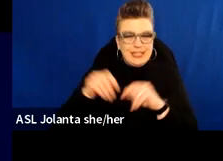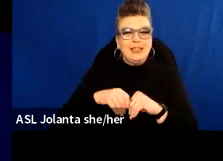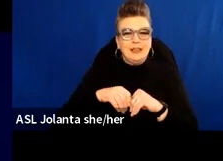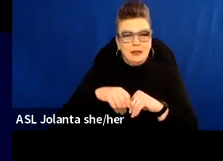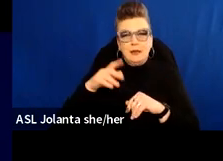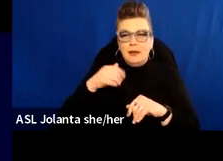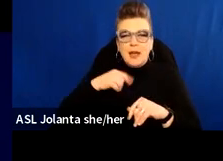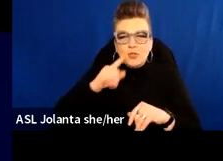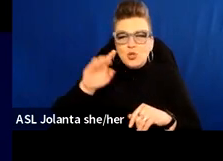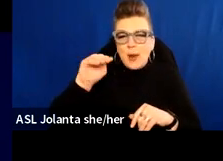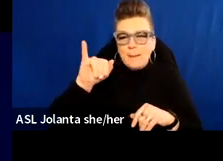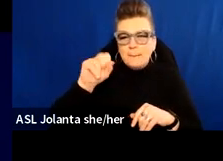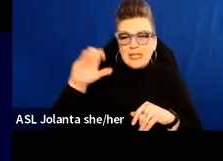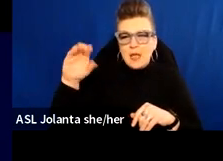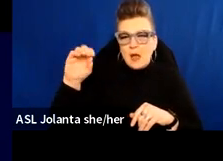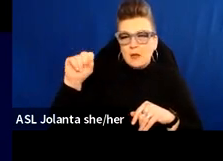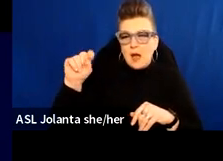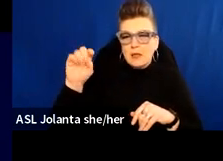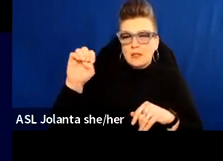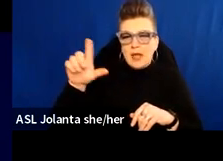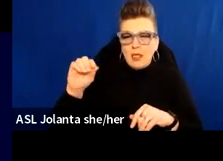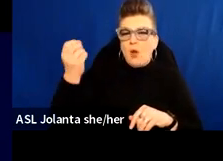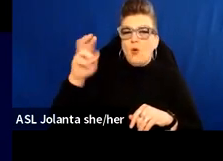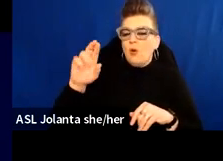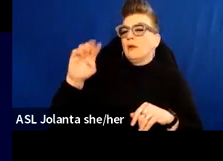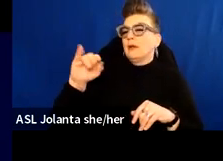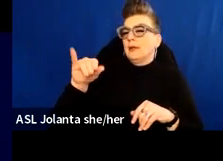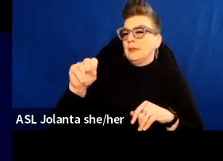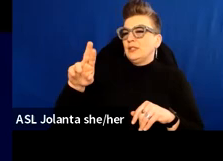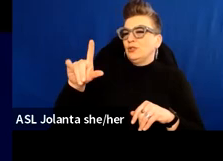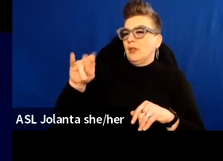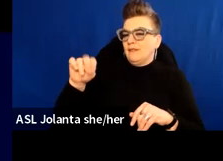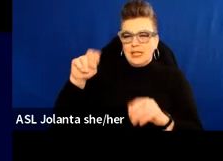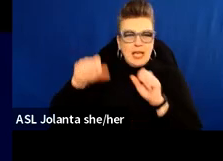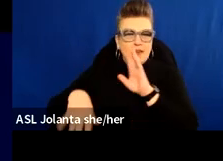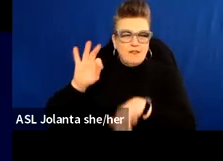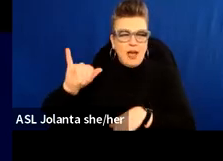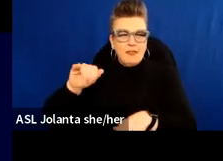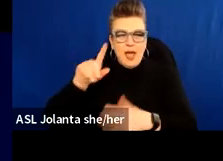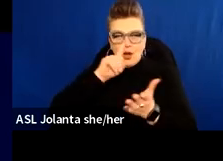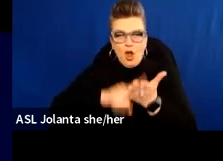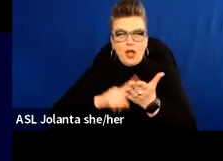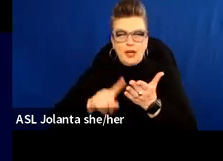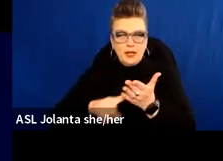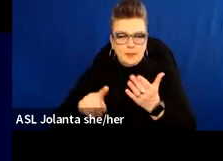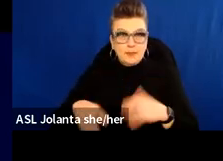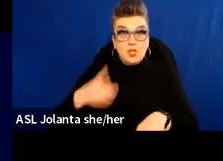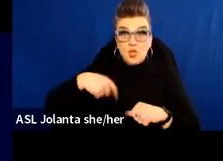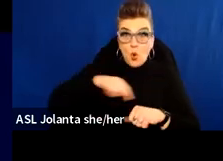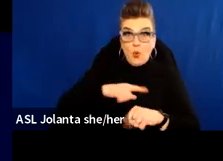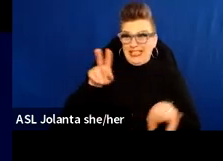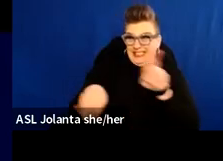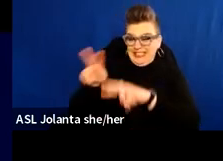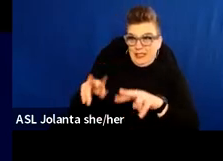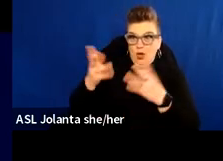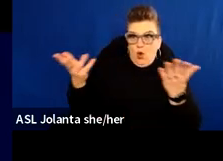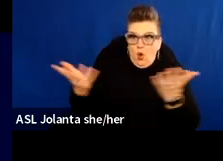costello will be able to dig out or missile will be able to dig out that and get it to you so we did look at what the shortfall was luckily with many